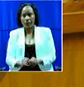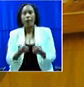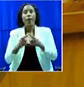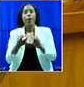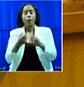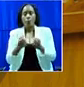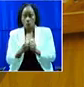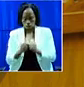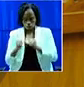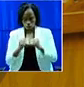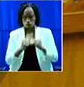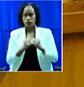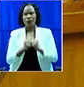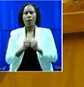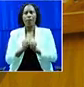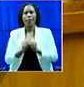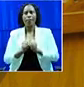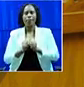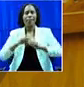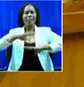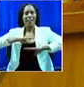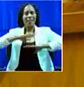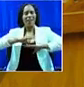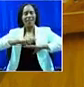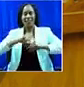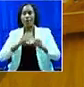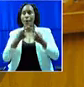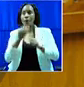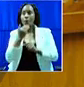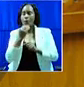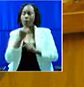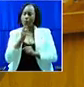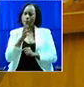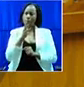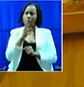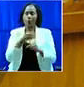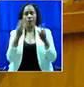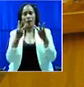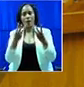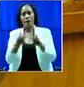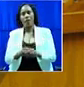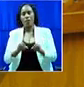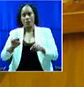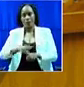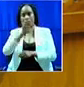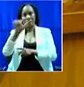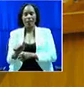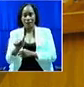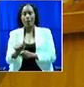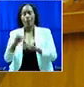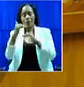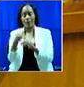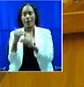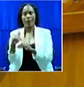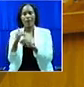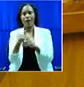sacrifices of millions of South Africans, we were able in many ways to limit the impact